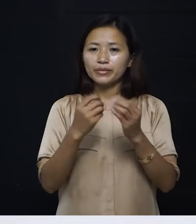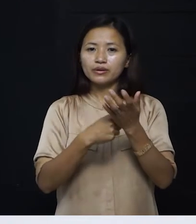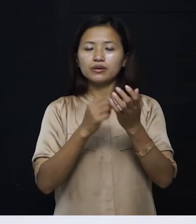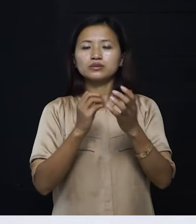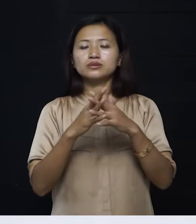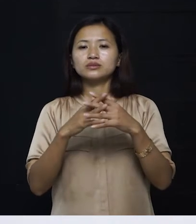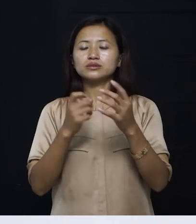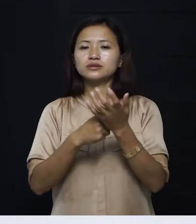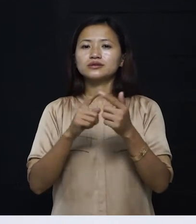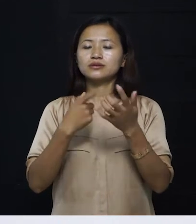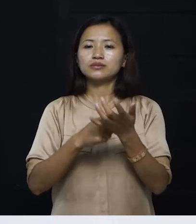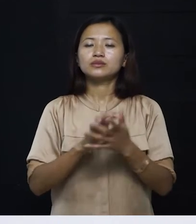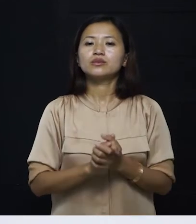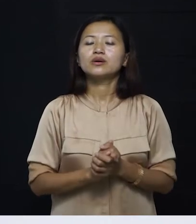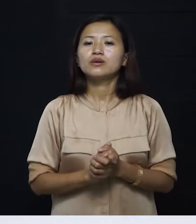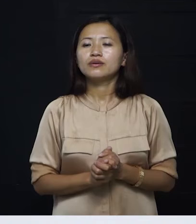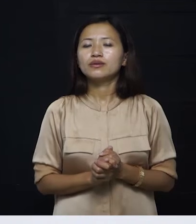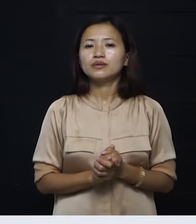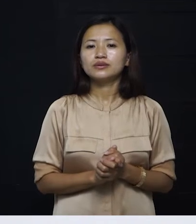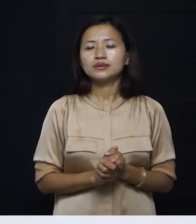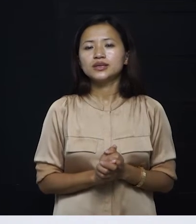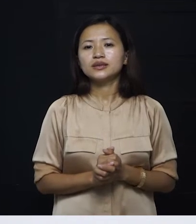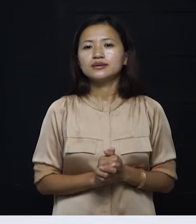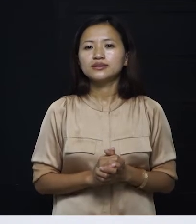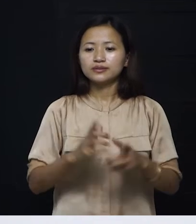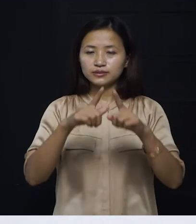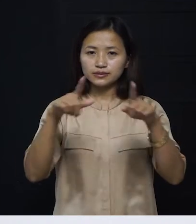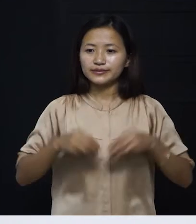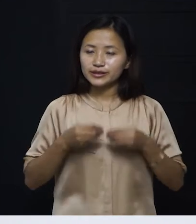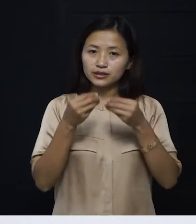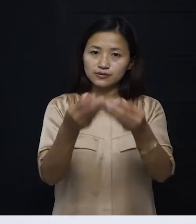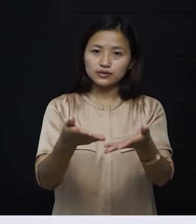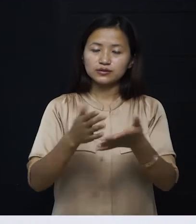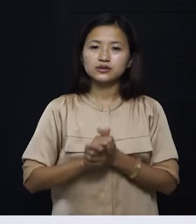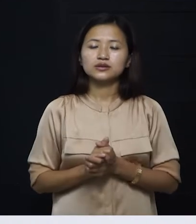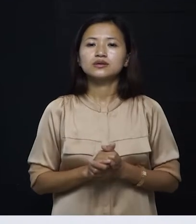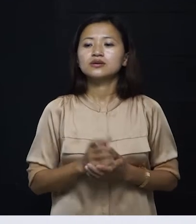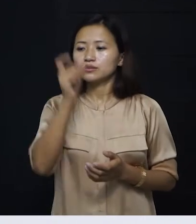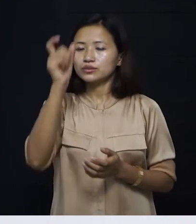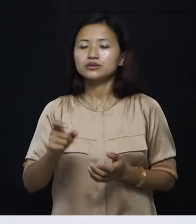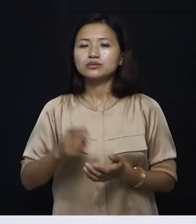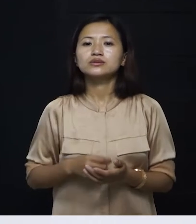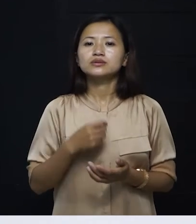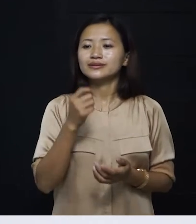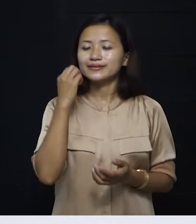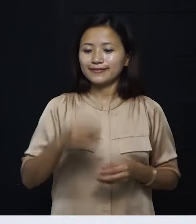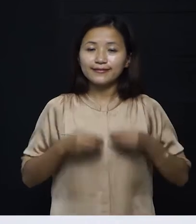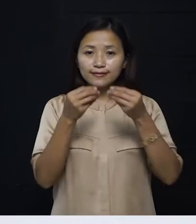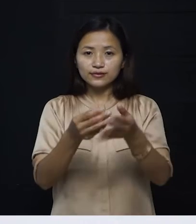reached between the lender and the borrowers. Lender means the person who is giving the money,